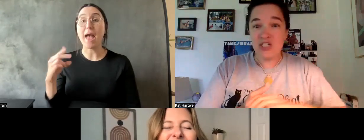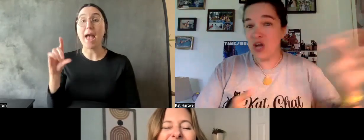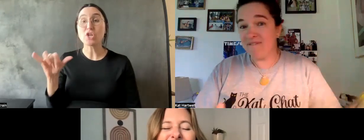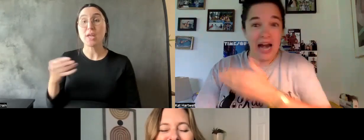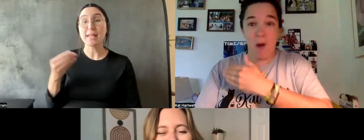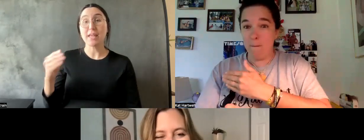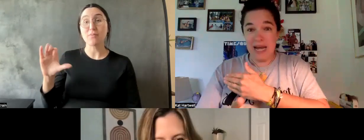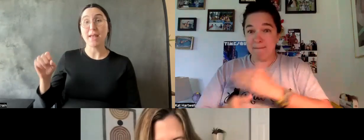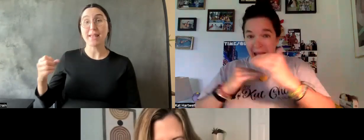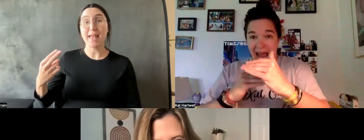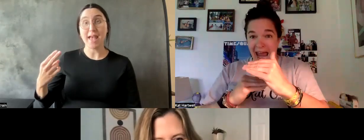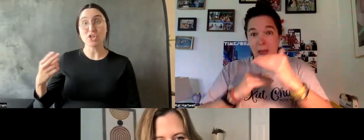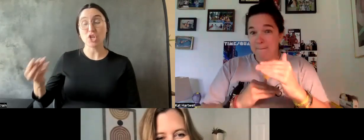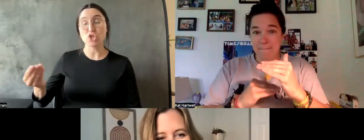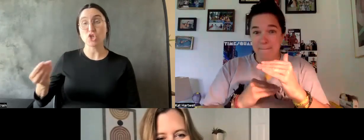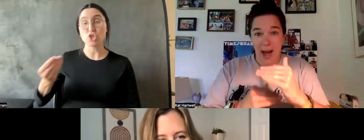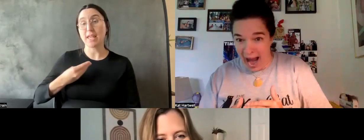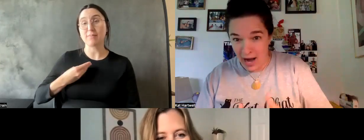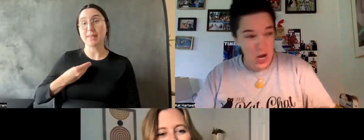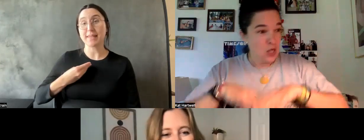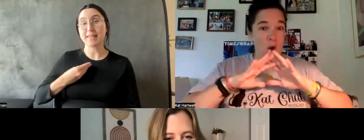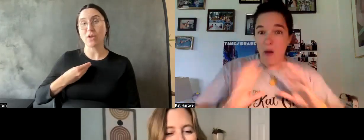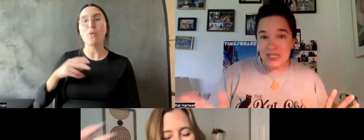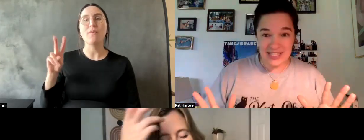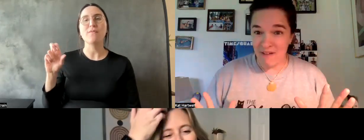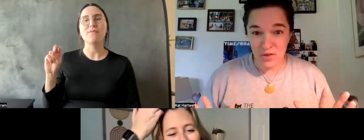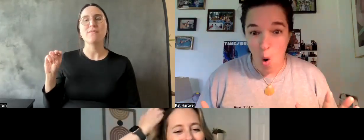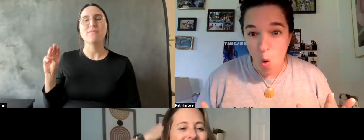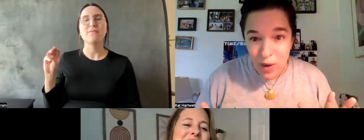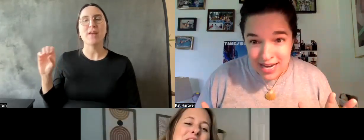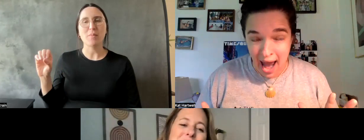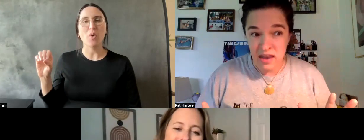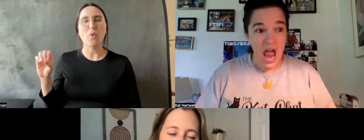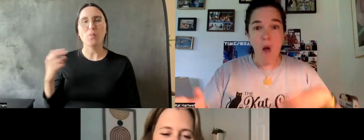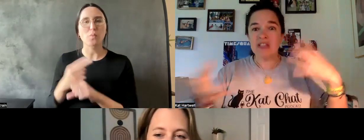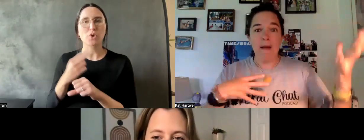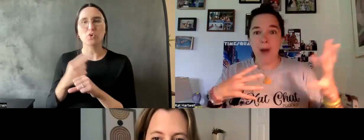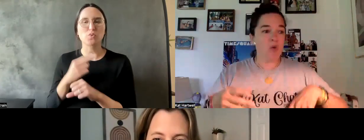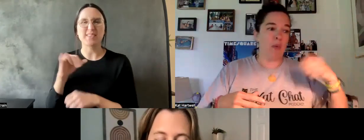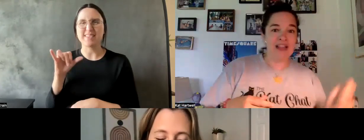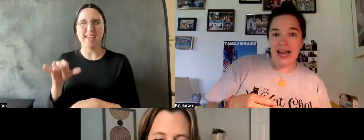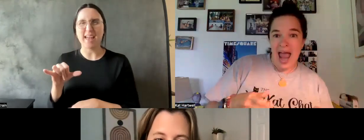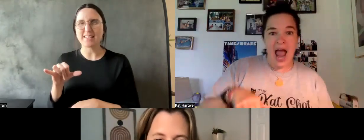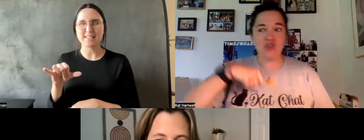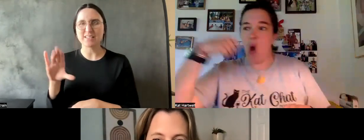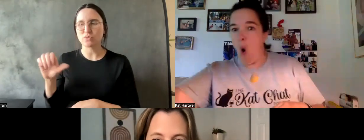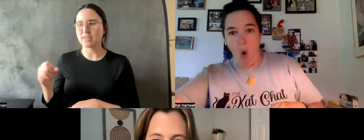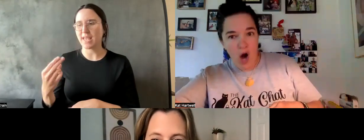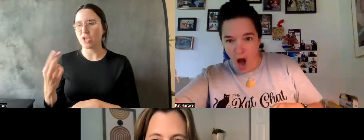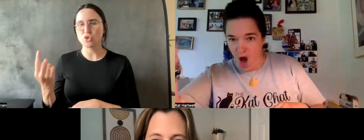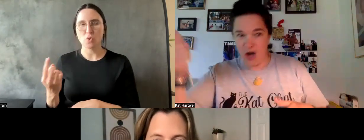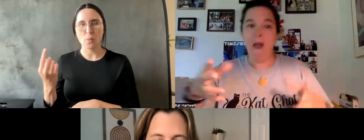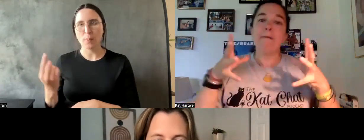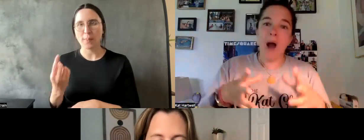20 minutes, she Venmoed me my money back. So I was yeah. set for the Cheers. whole weekend. It was like both. It was like cash